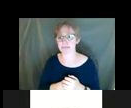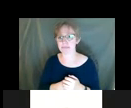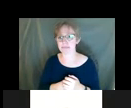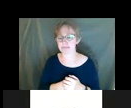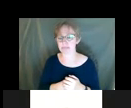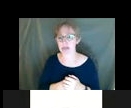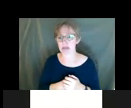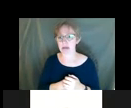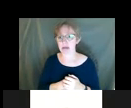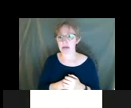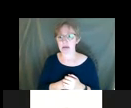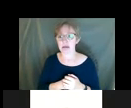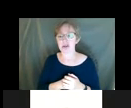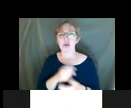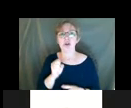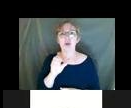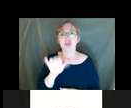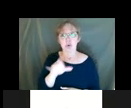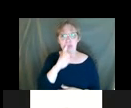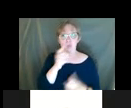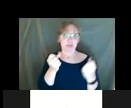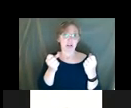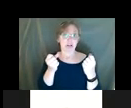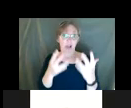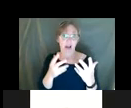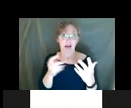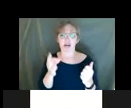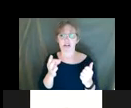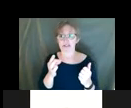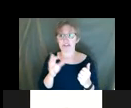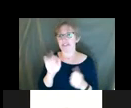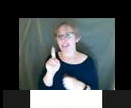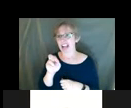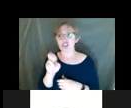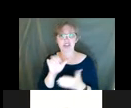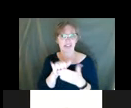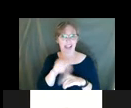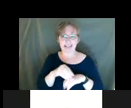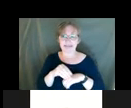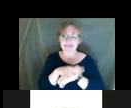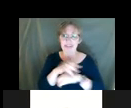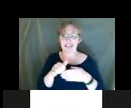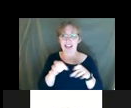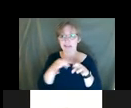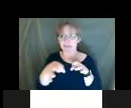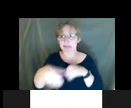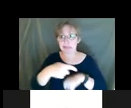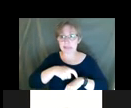with that model. So there was a lot of extenuating factors. The process now